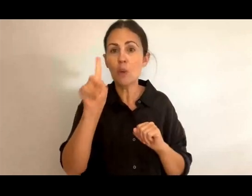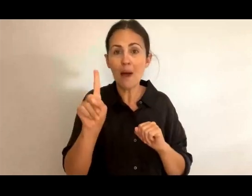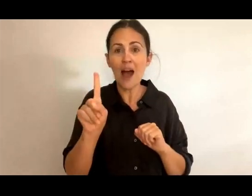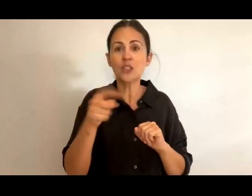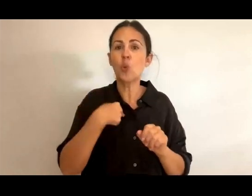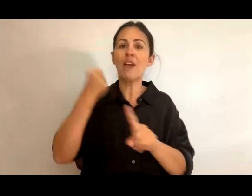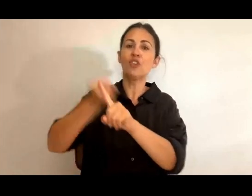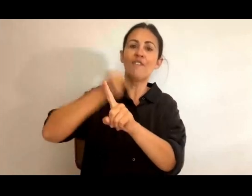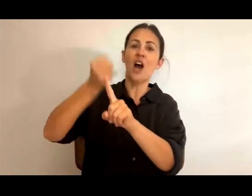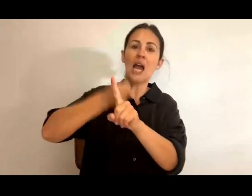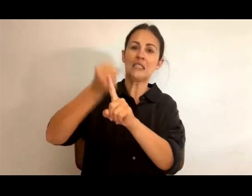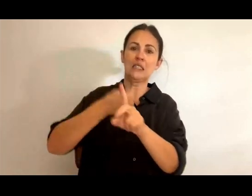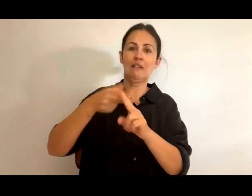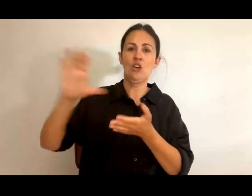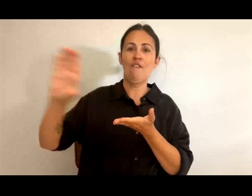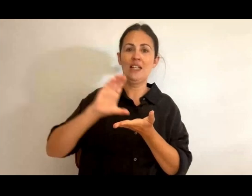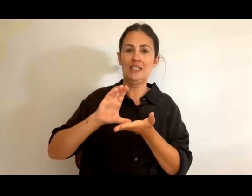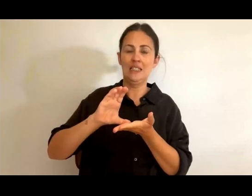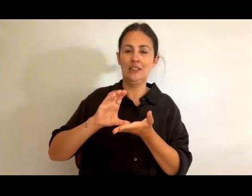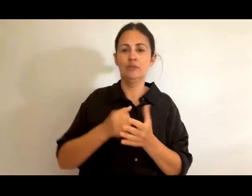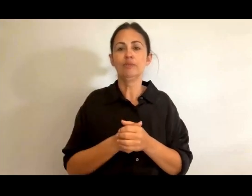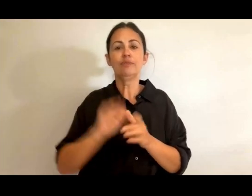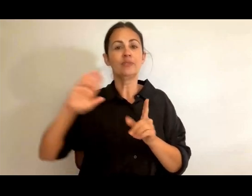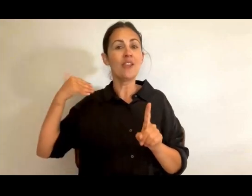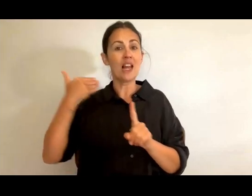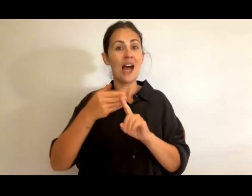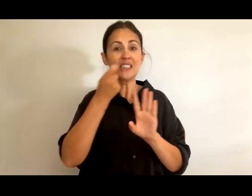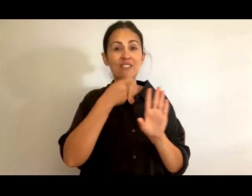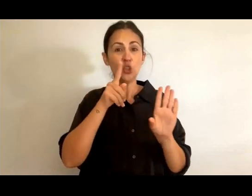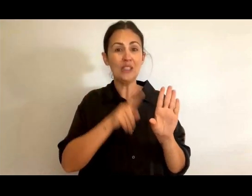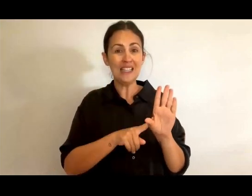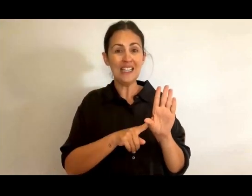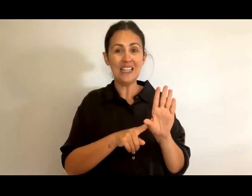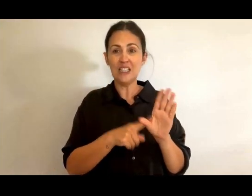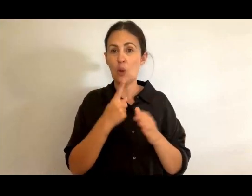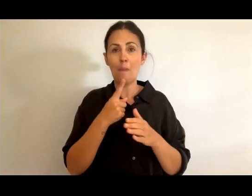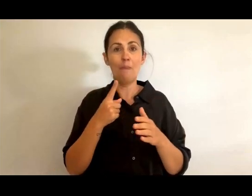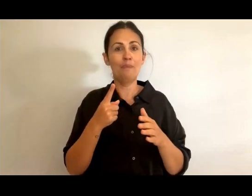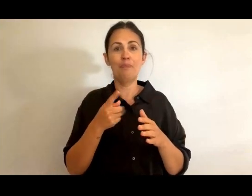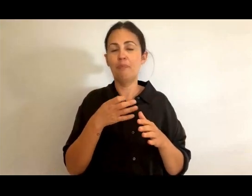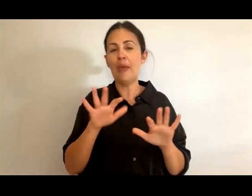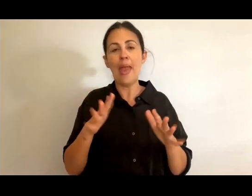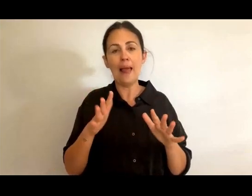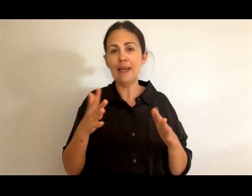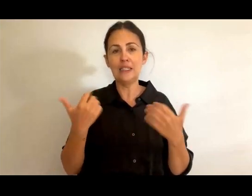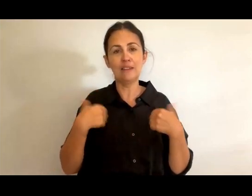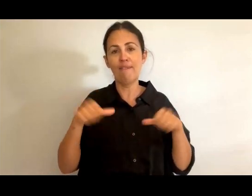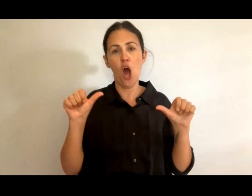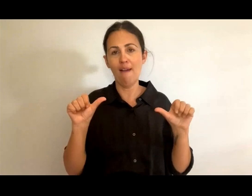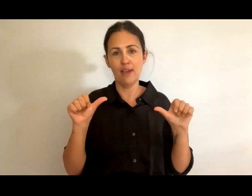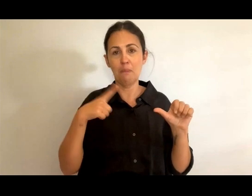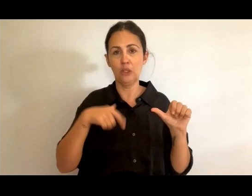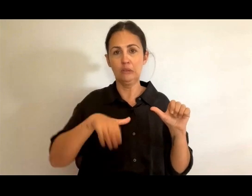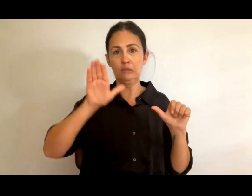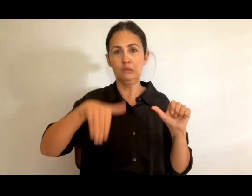be honest, the last few years have just been about survival and keeping the gallery open because it's such a rough time with so much change and